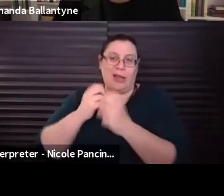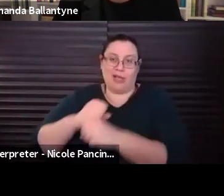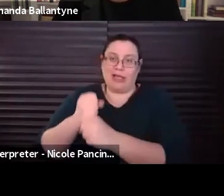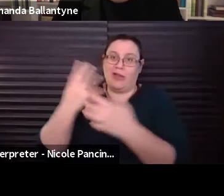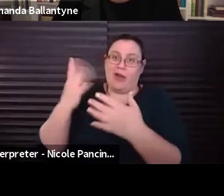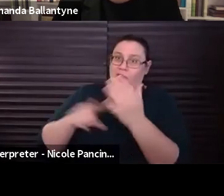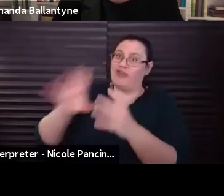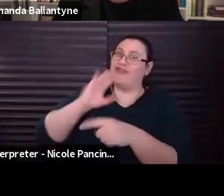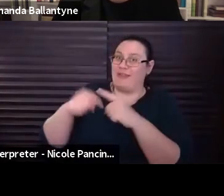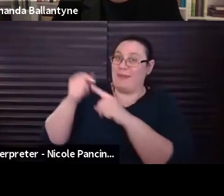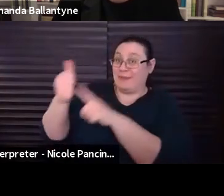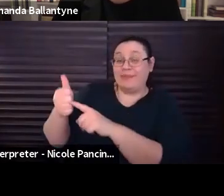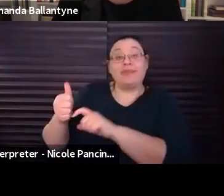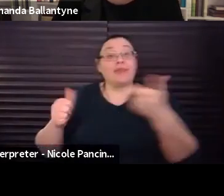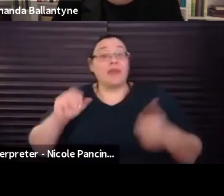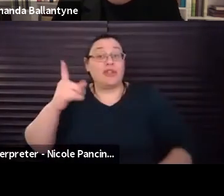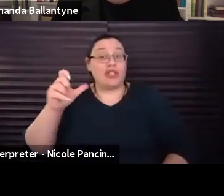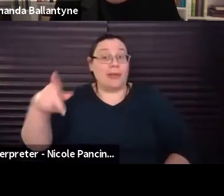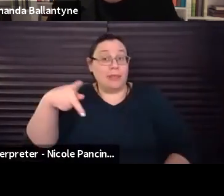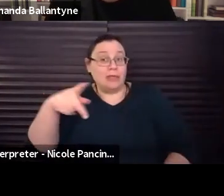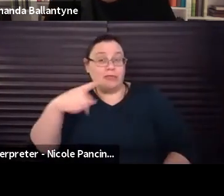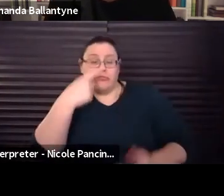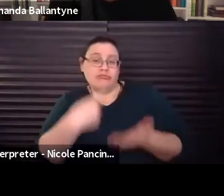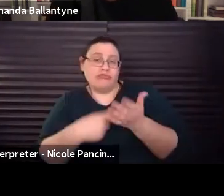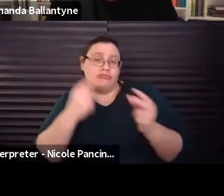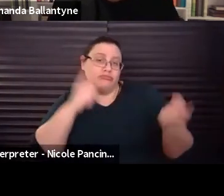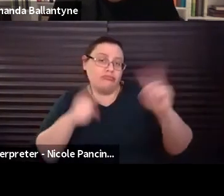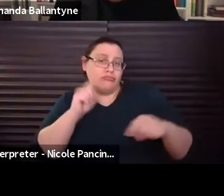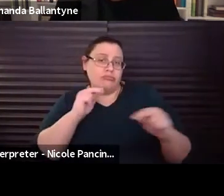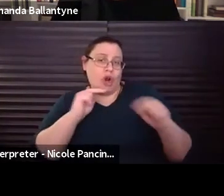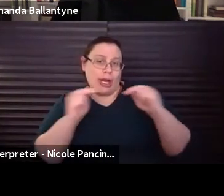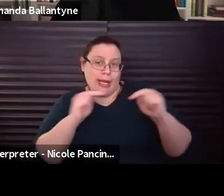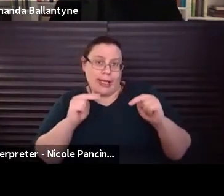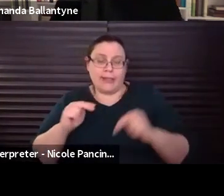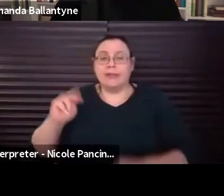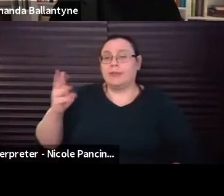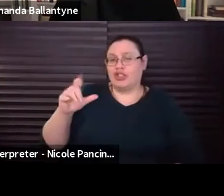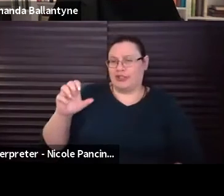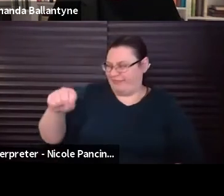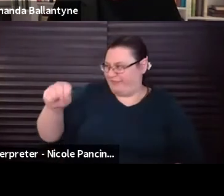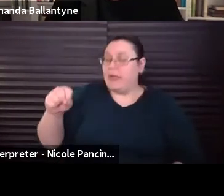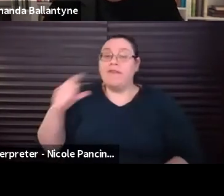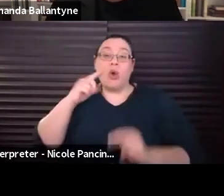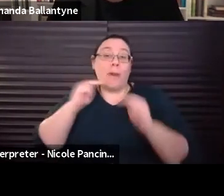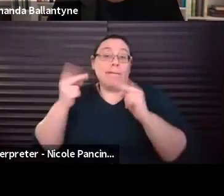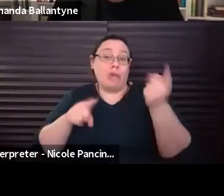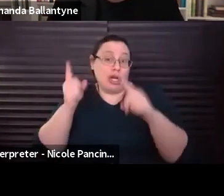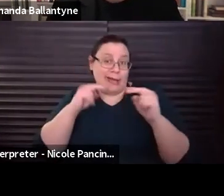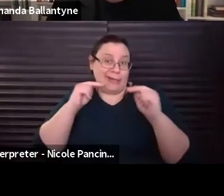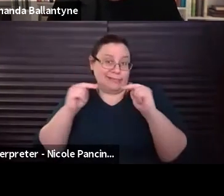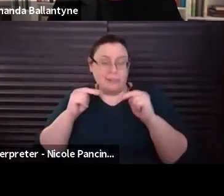about. Michelle, talk about bargaining. So when it comes to thinking about bargaining, there have been really great examples